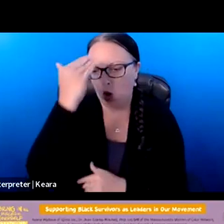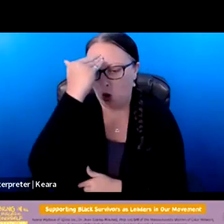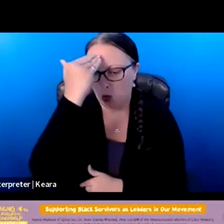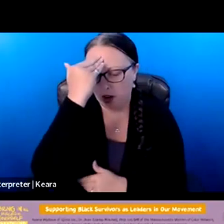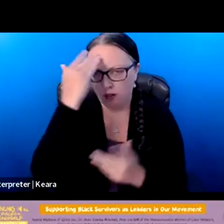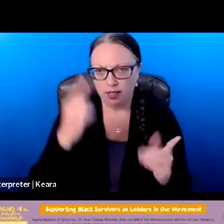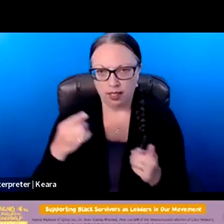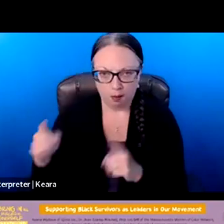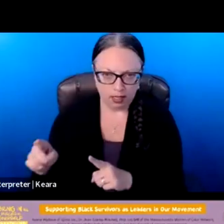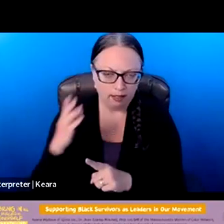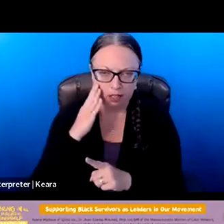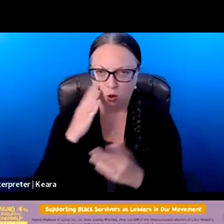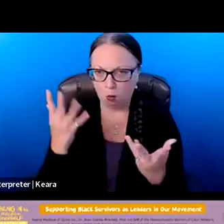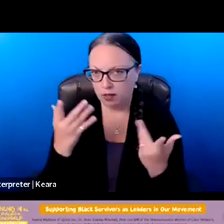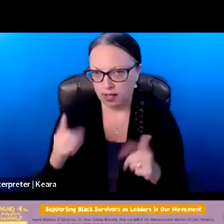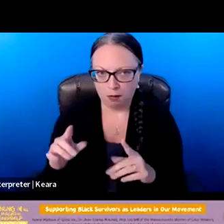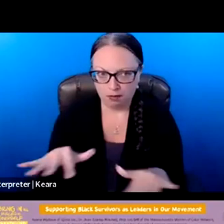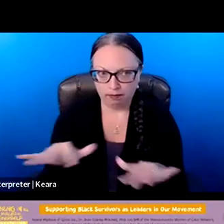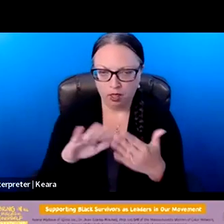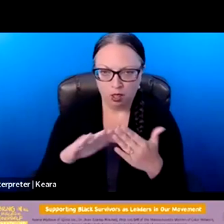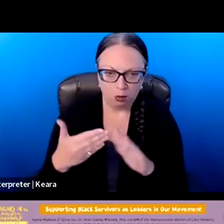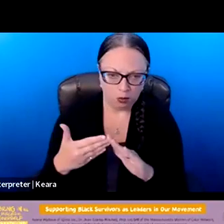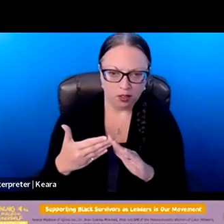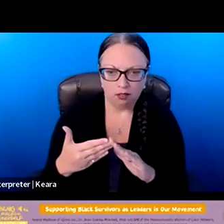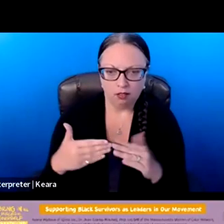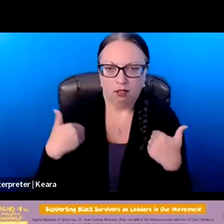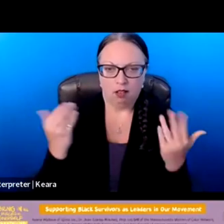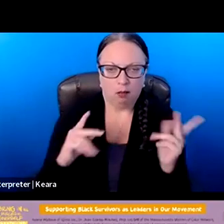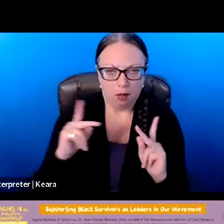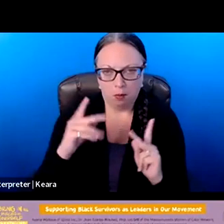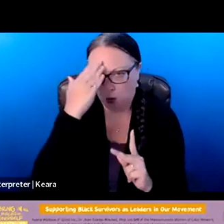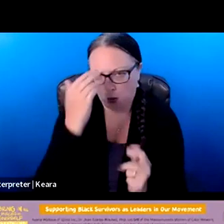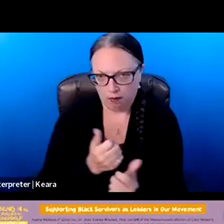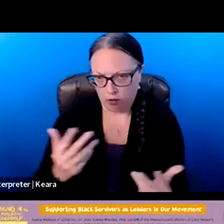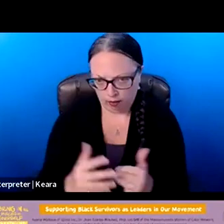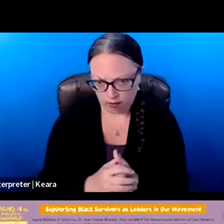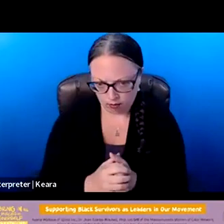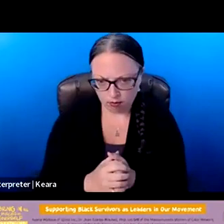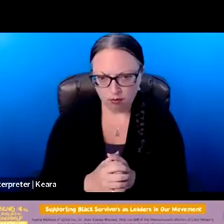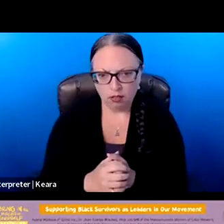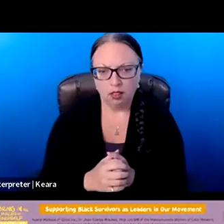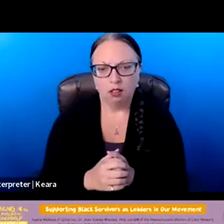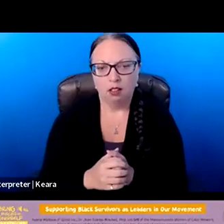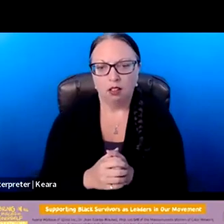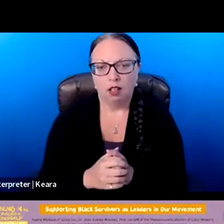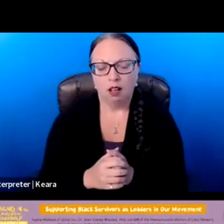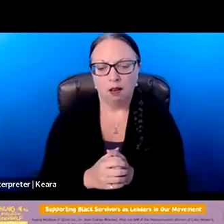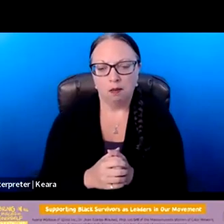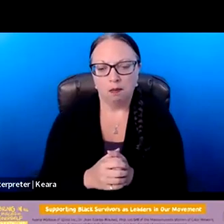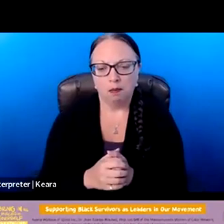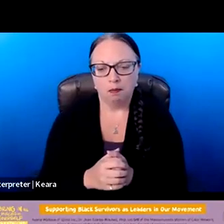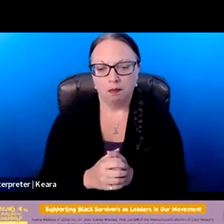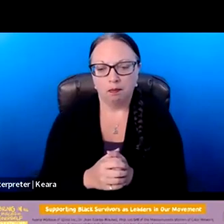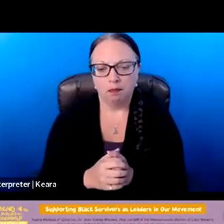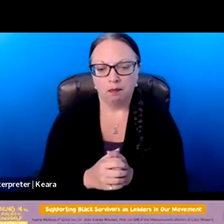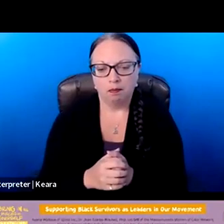happening because they know what's going on in the community. They're not, people know everything. But just, try to take that into account while you're also helping